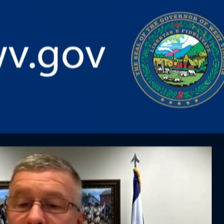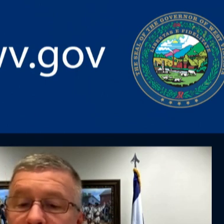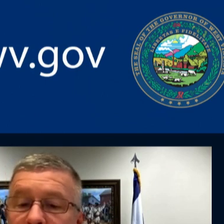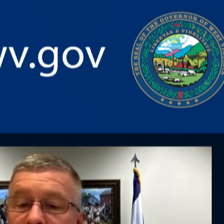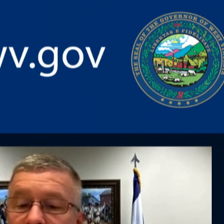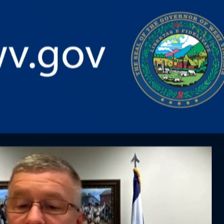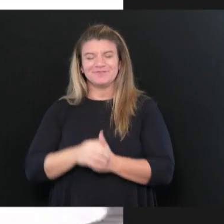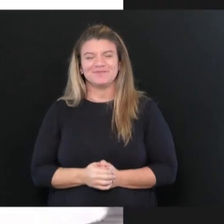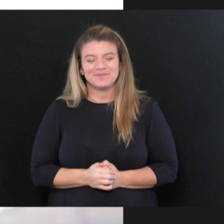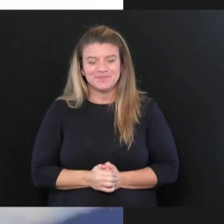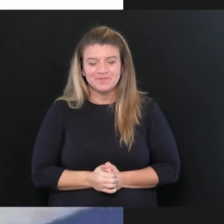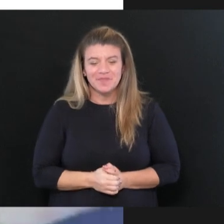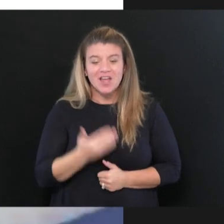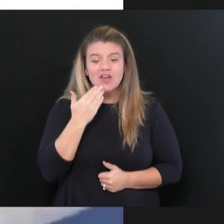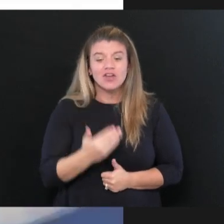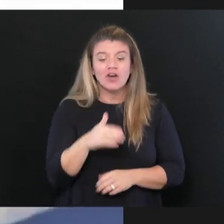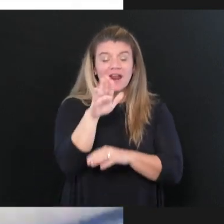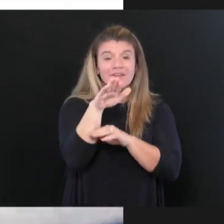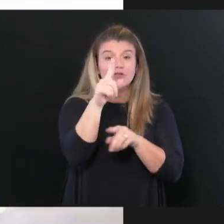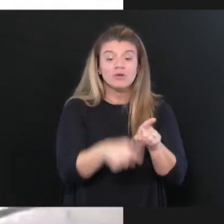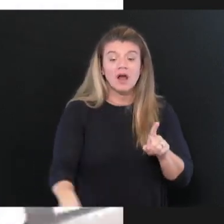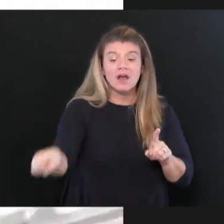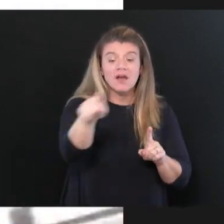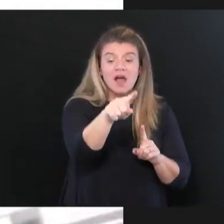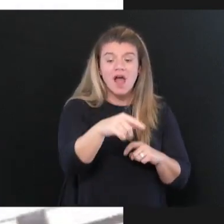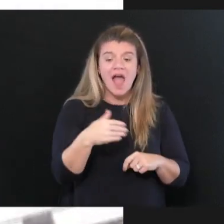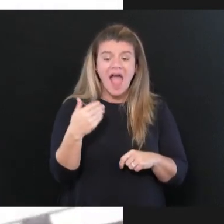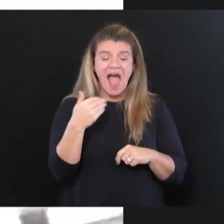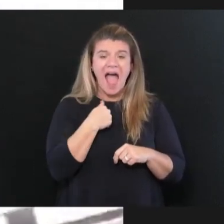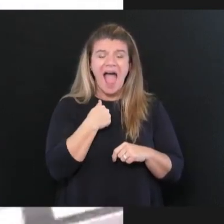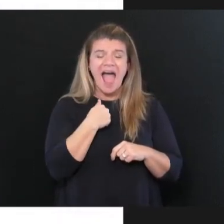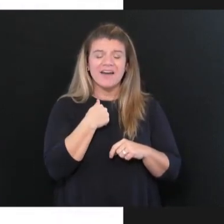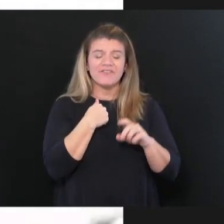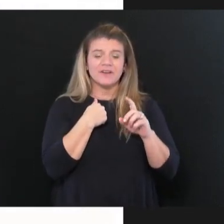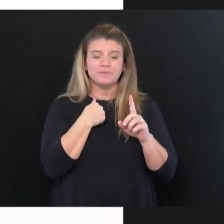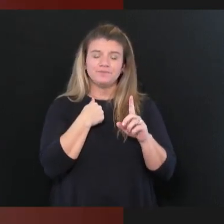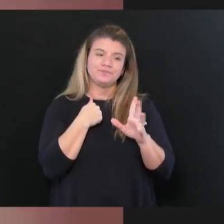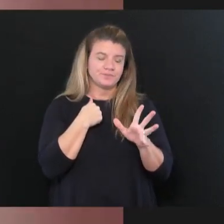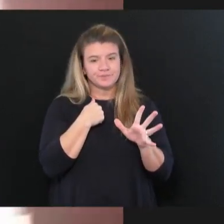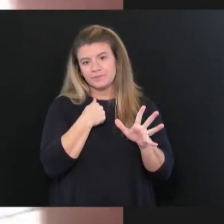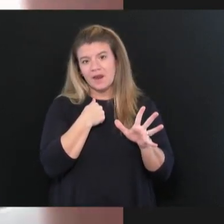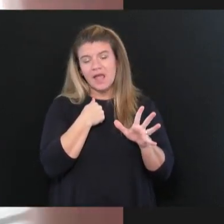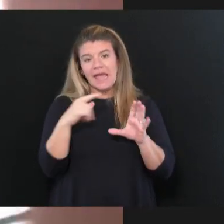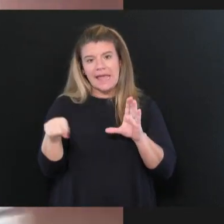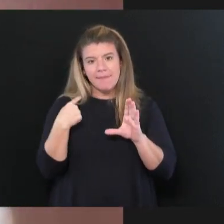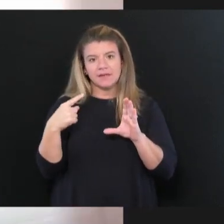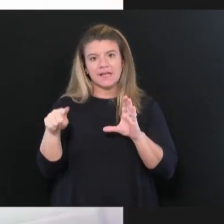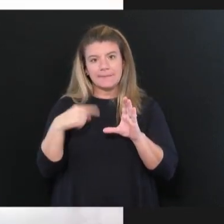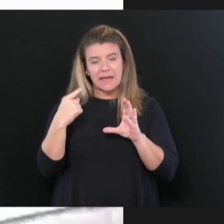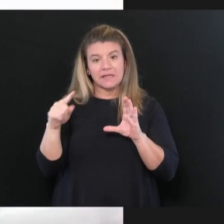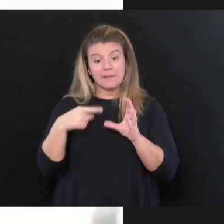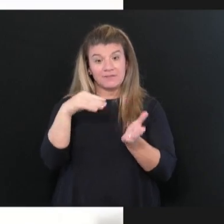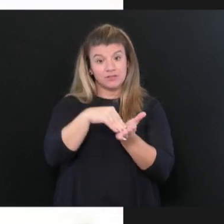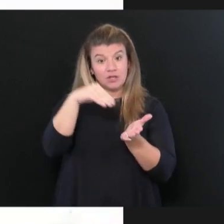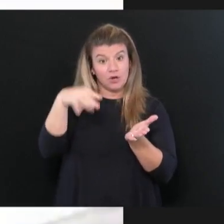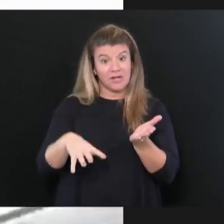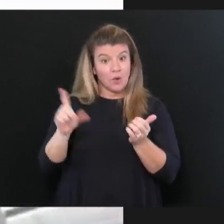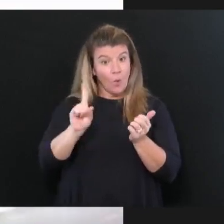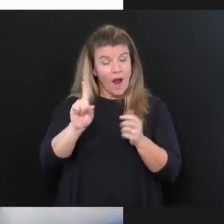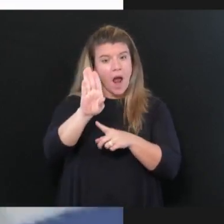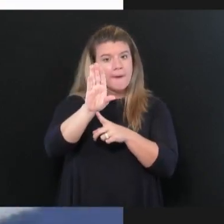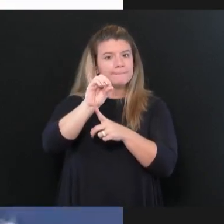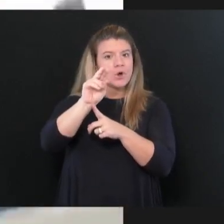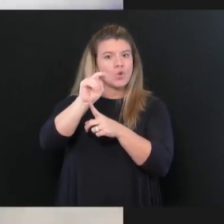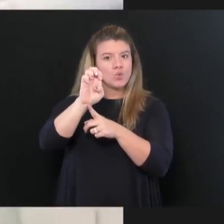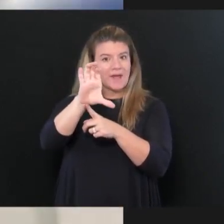Good afternoon, Governor and cabinet members. I'm going to read from I'm getting emails from students down in Boone County who are